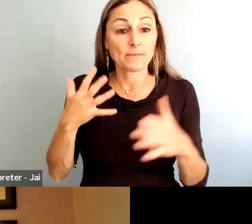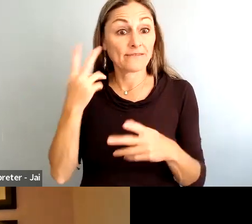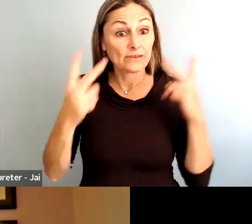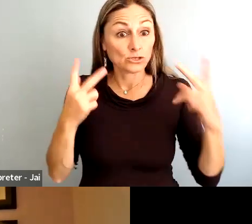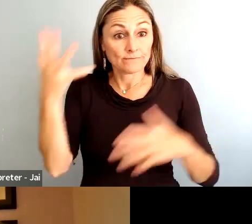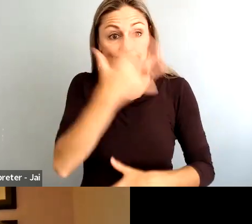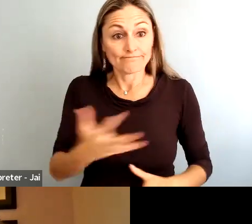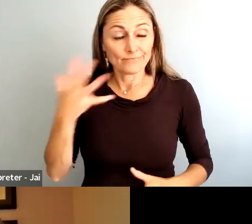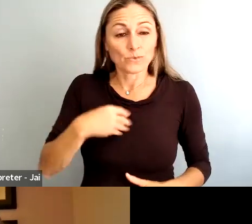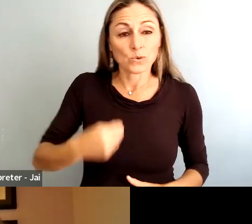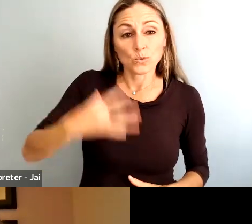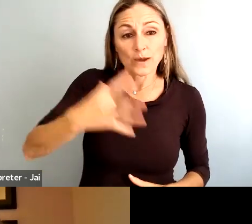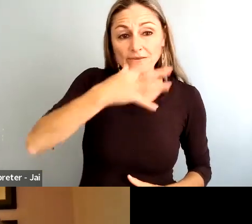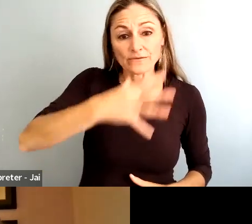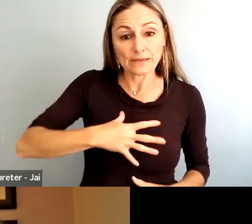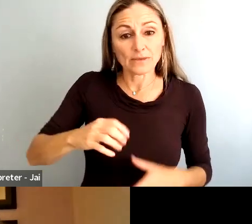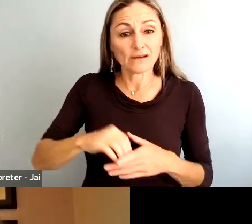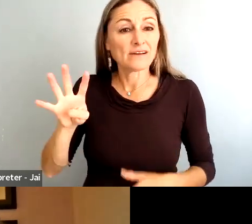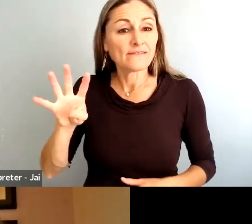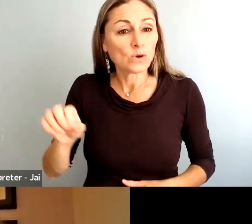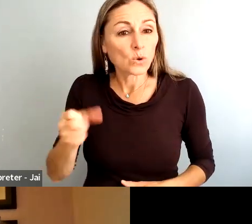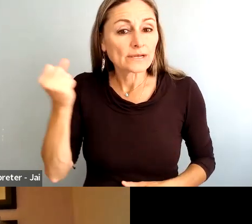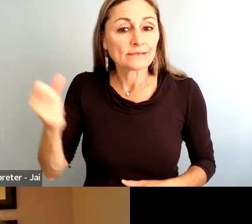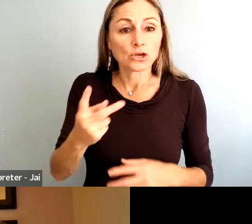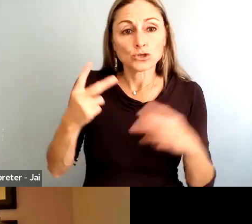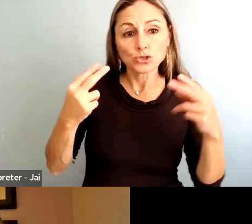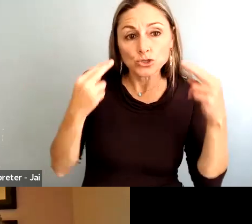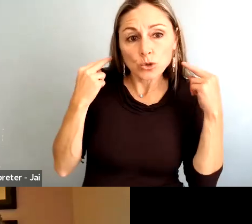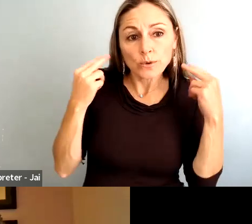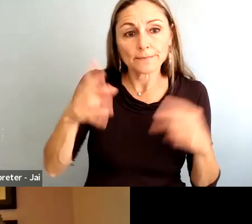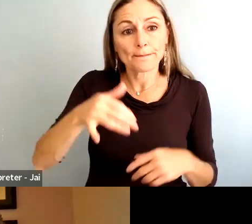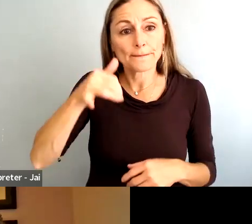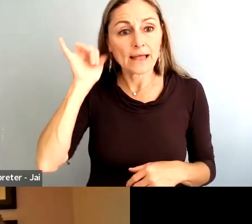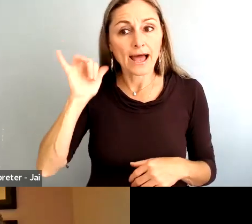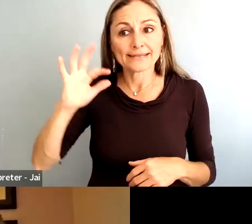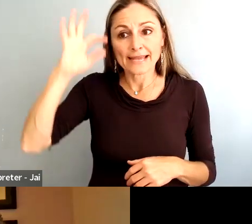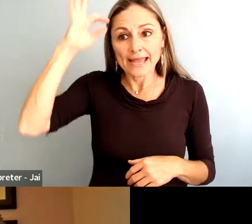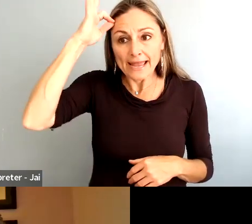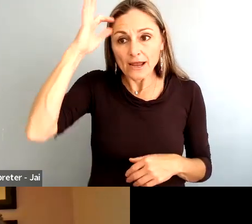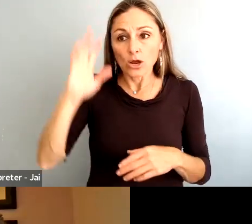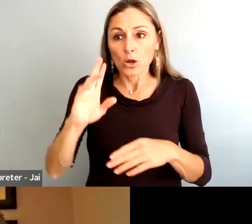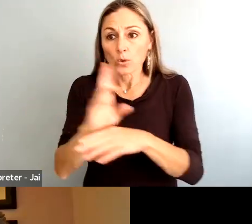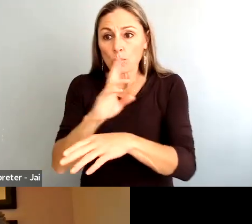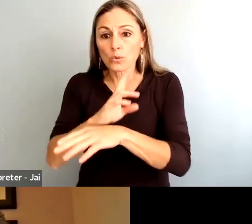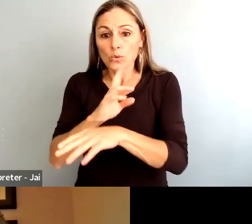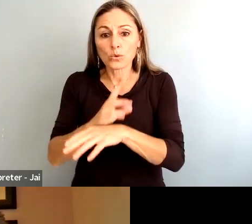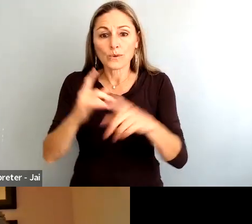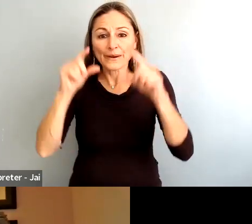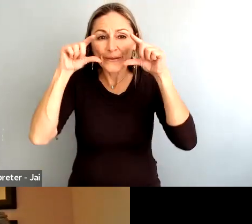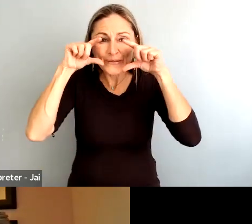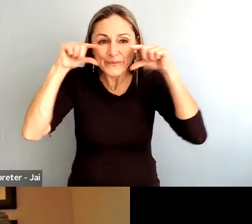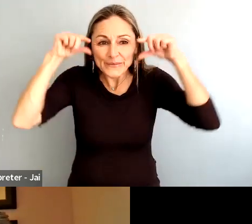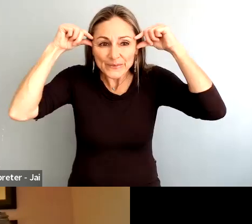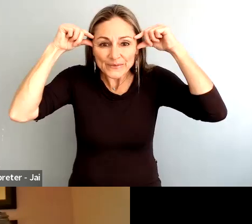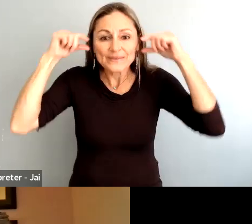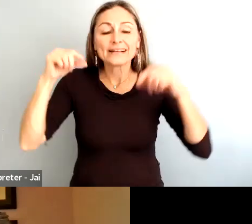am a white female in my 40s with short blonde hair, wearing tortoise shell glasses